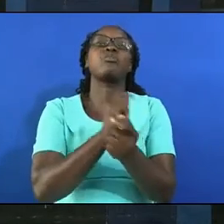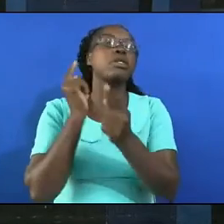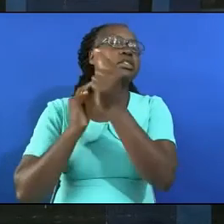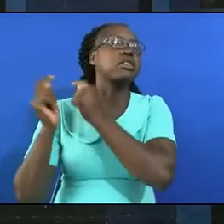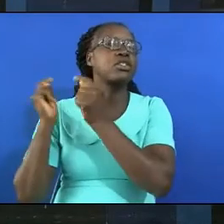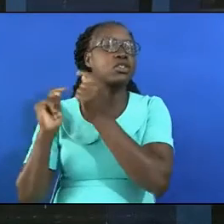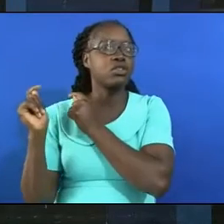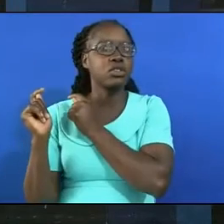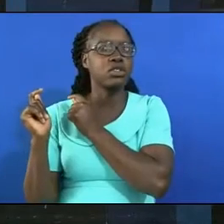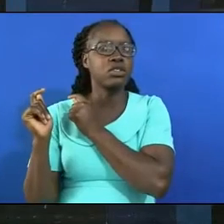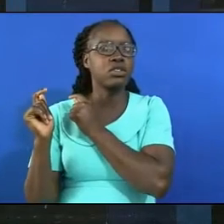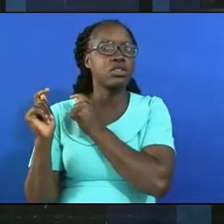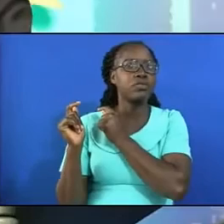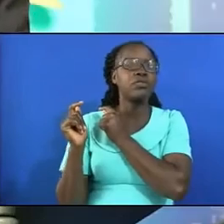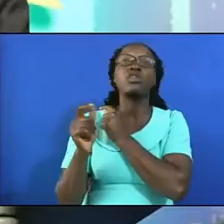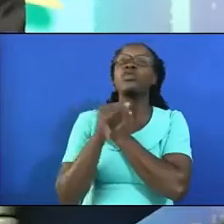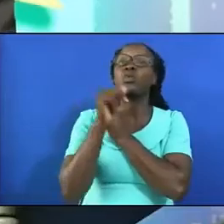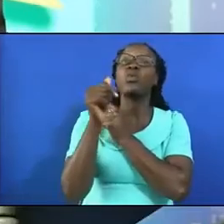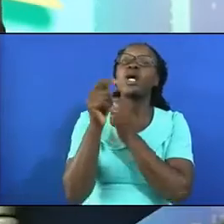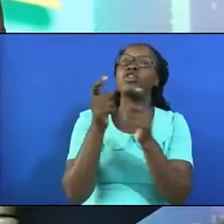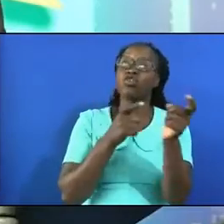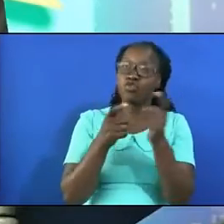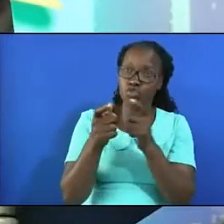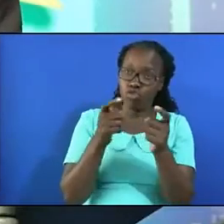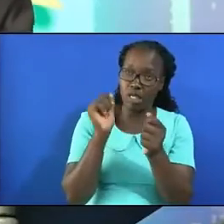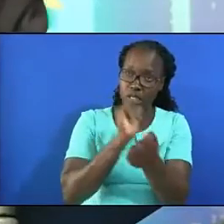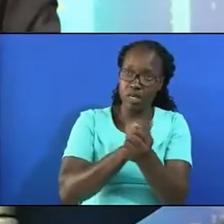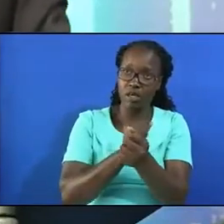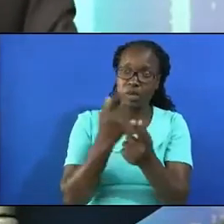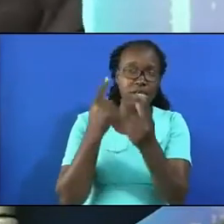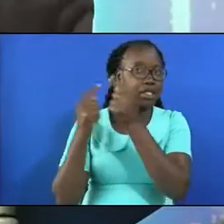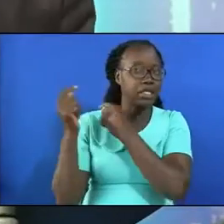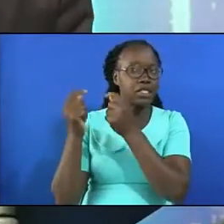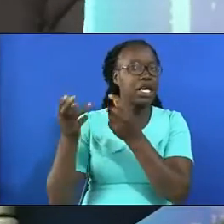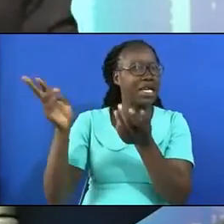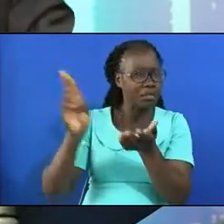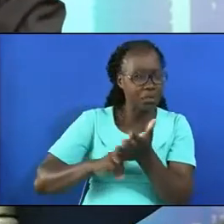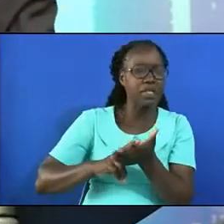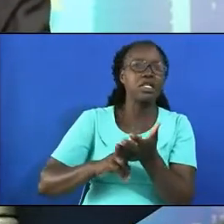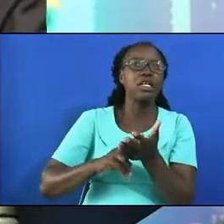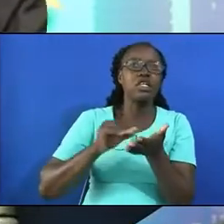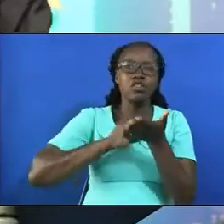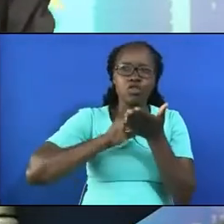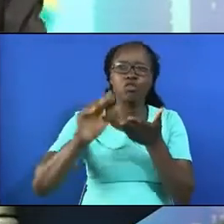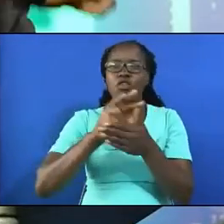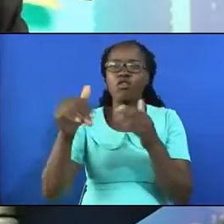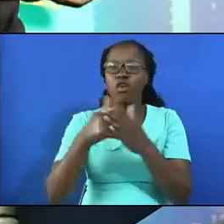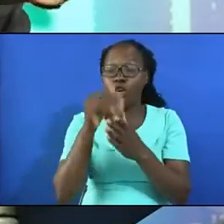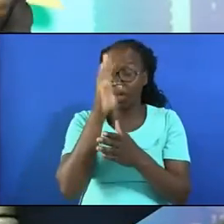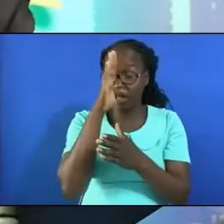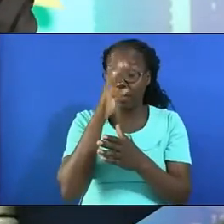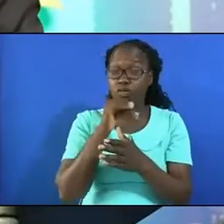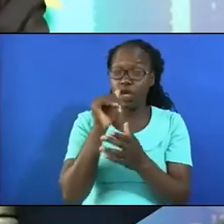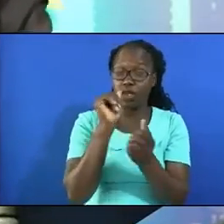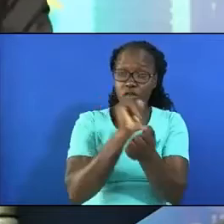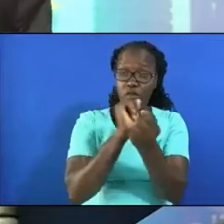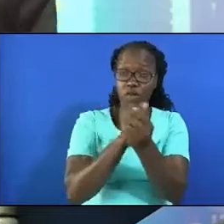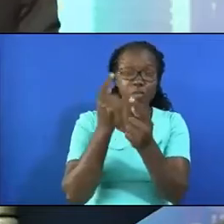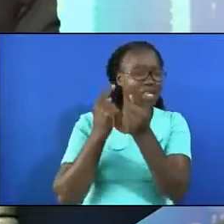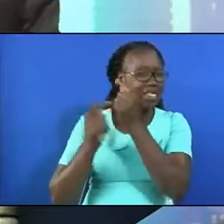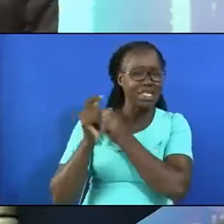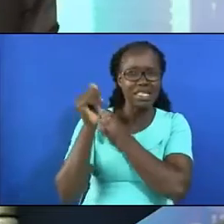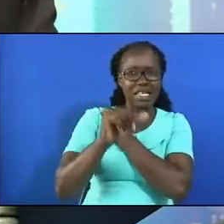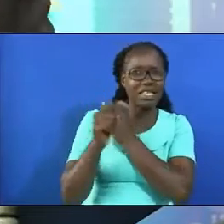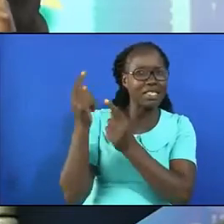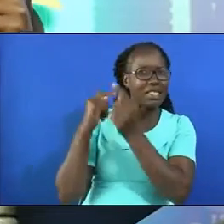traditions. I'm saying we are not bound by traditions. I'm repeating to remove all doubt. We are not bound by